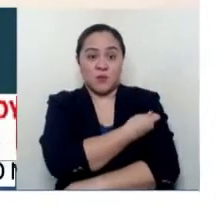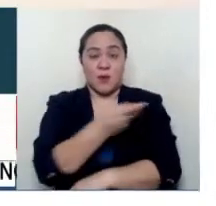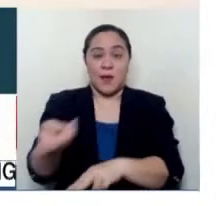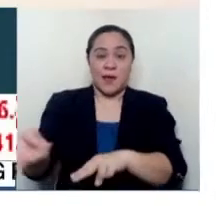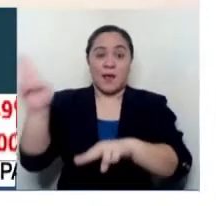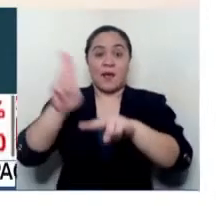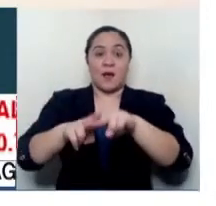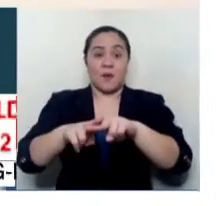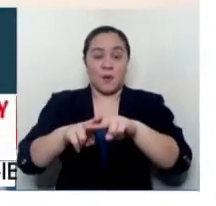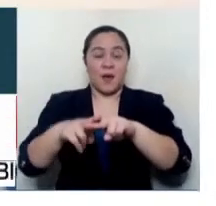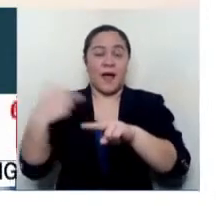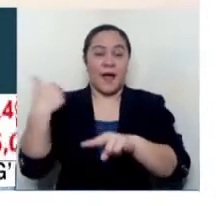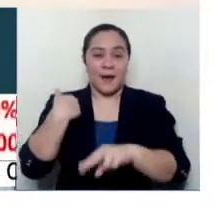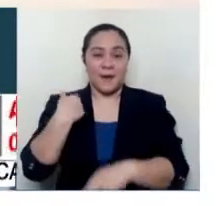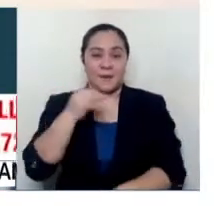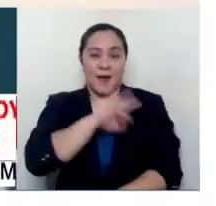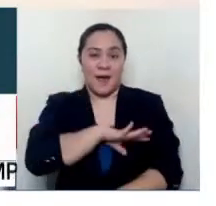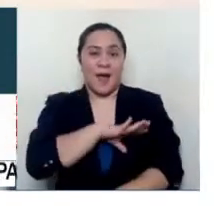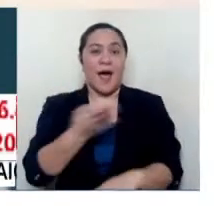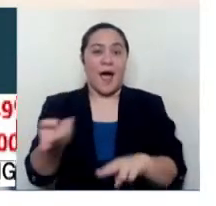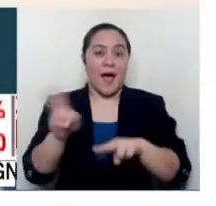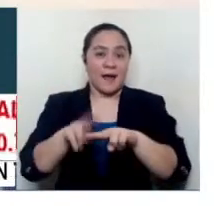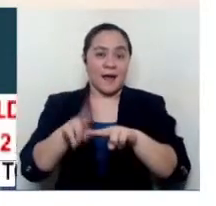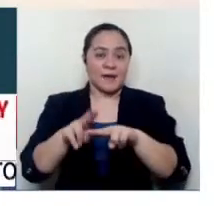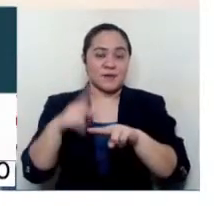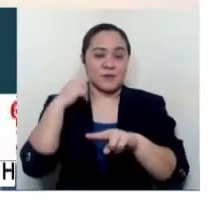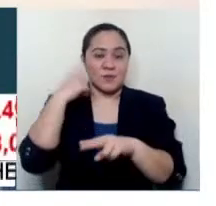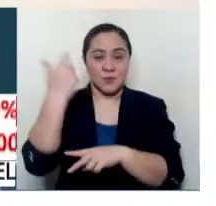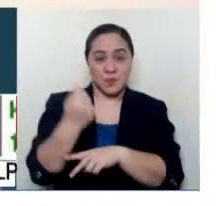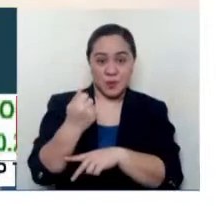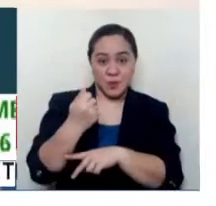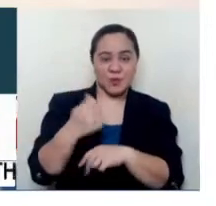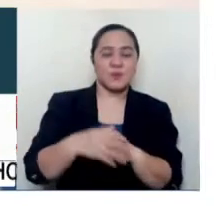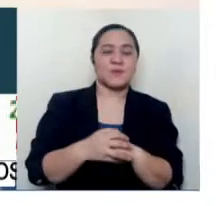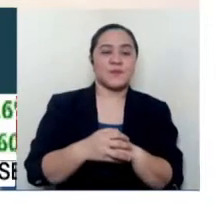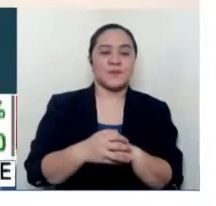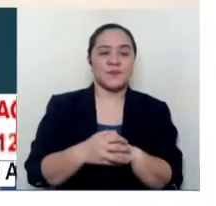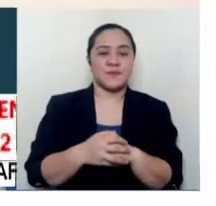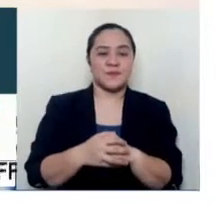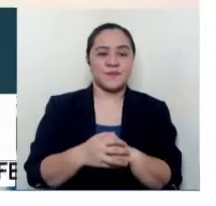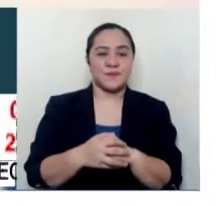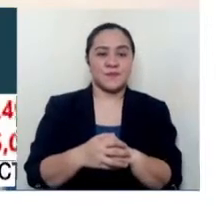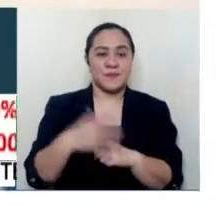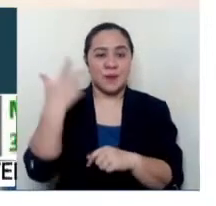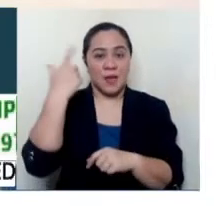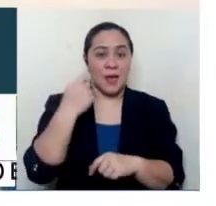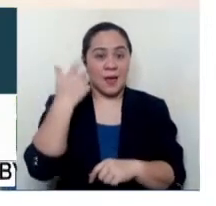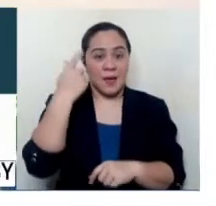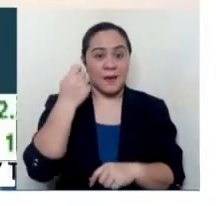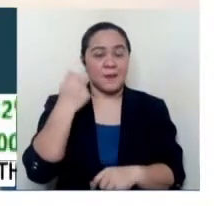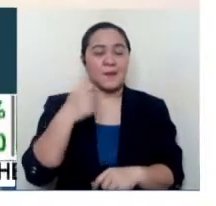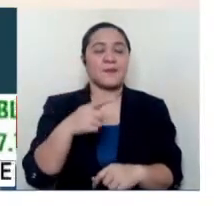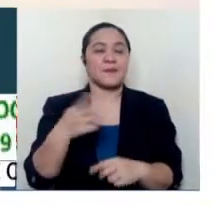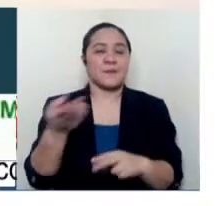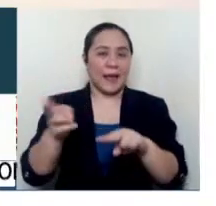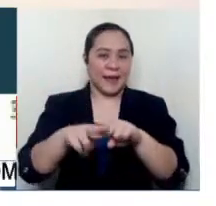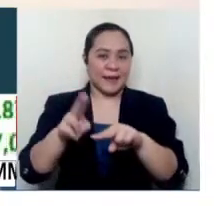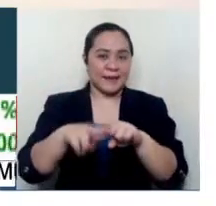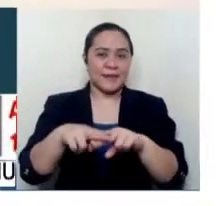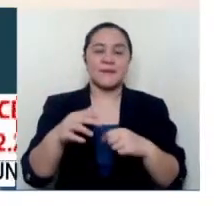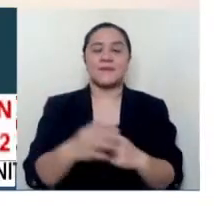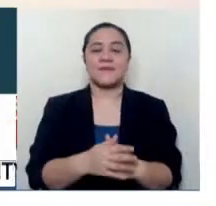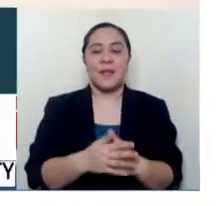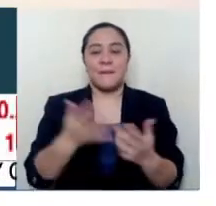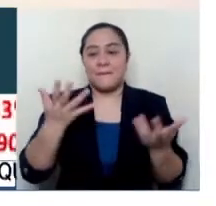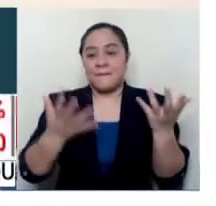incentive sa'yo, maybe an additional, you know, additional money that they can receive, or maybe in terms